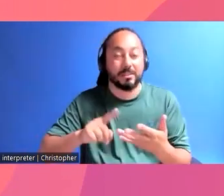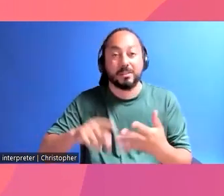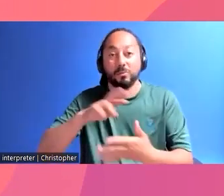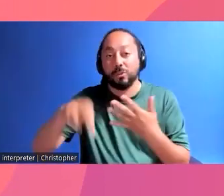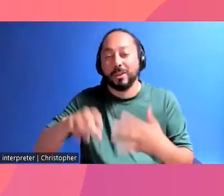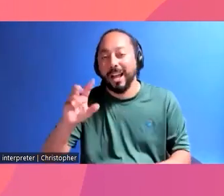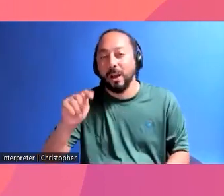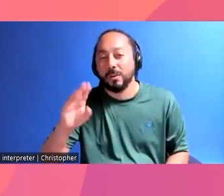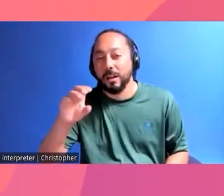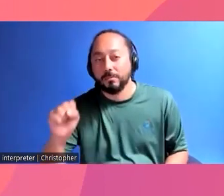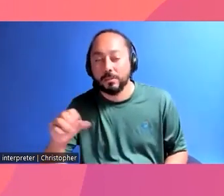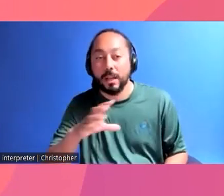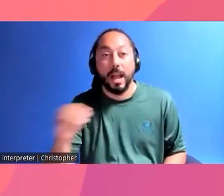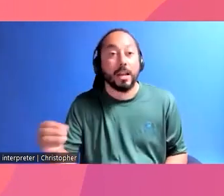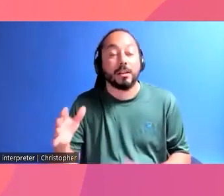long-term opportunities.